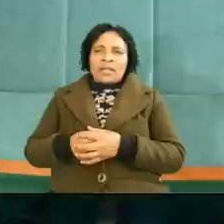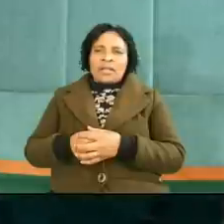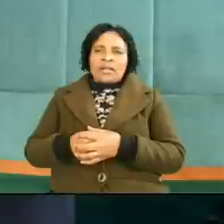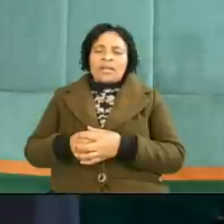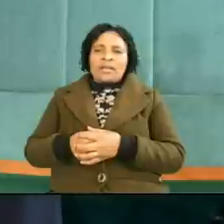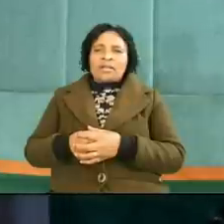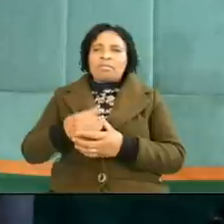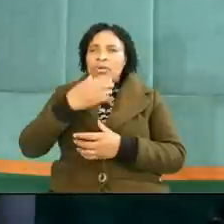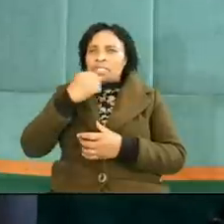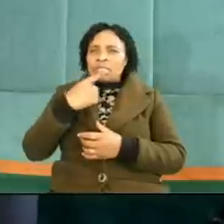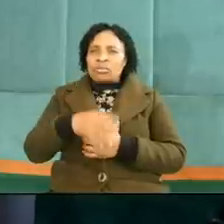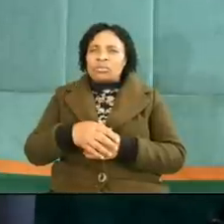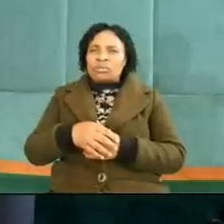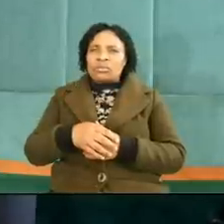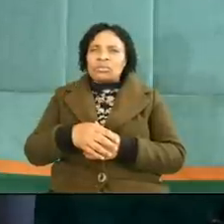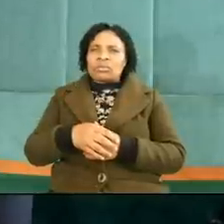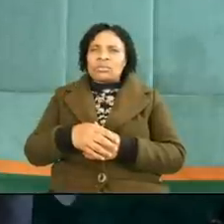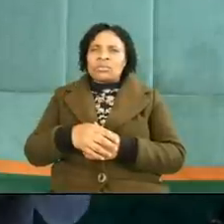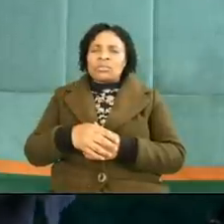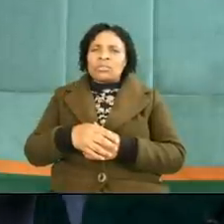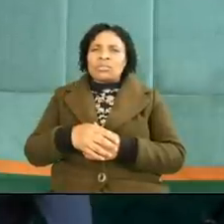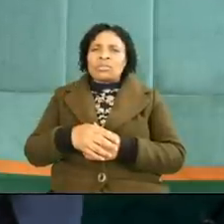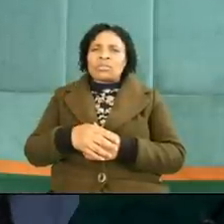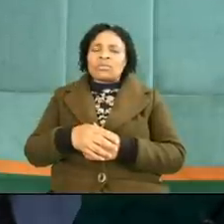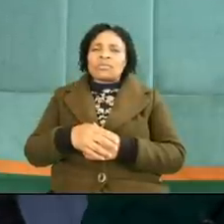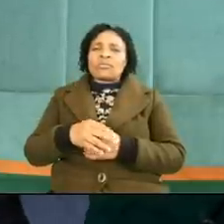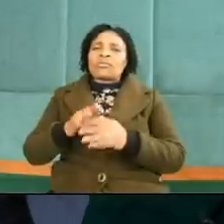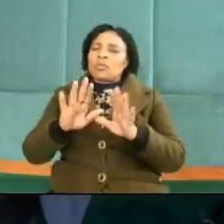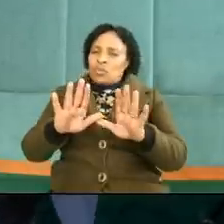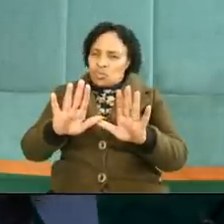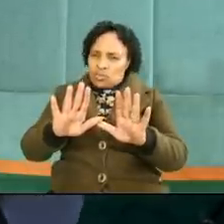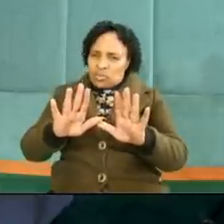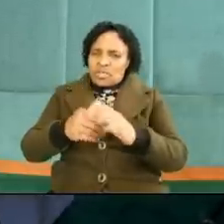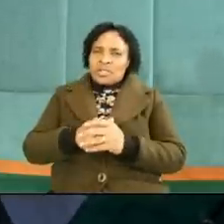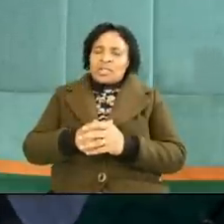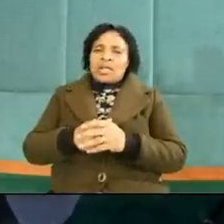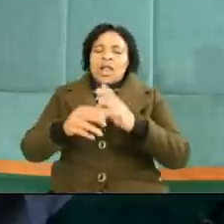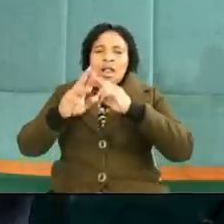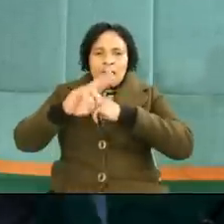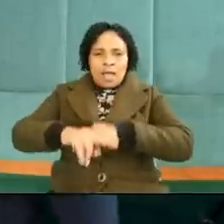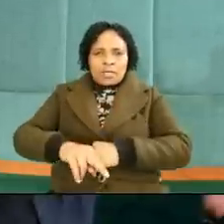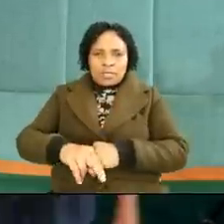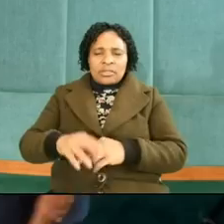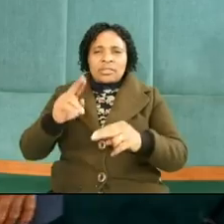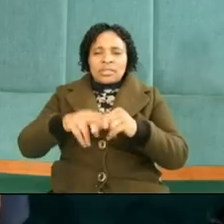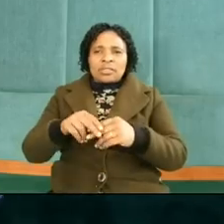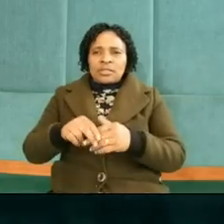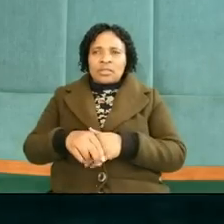The boy say, Papa, calm down. Relax. Take a seat.